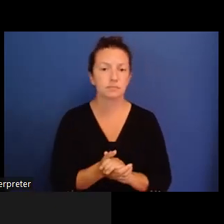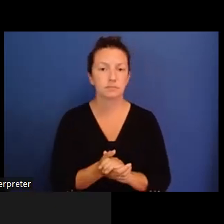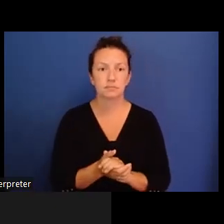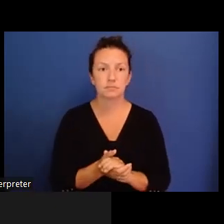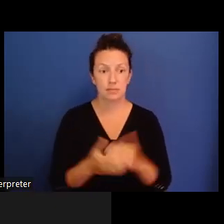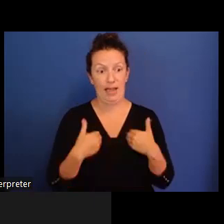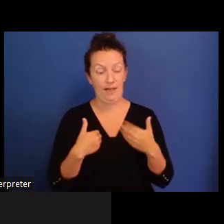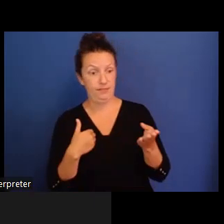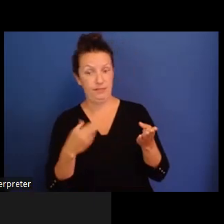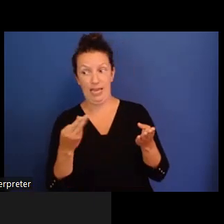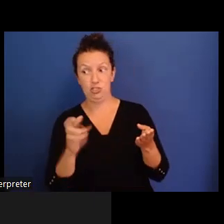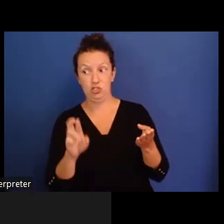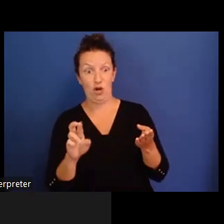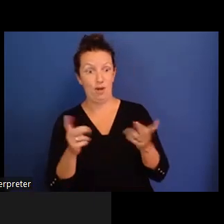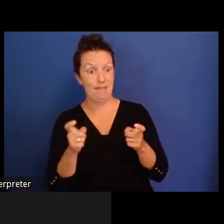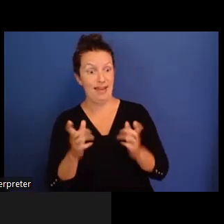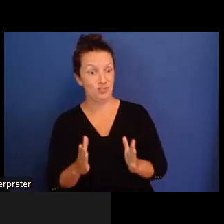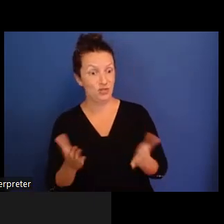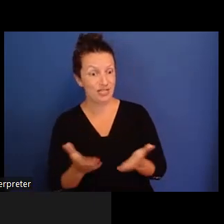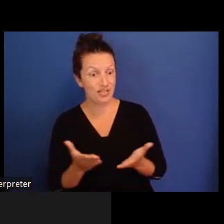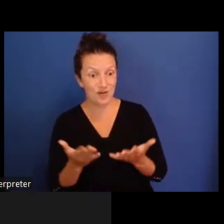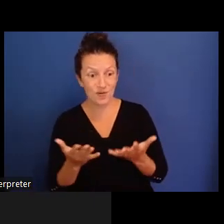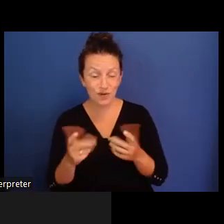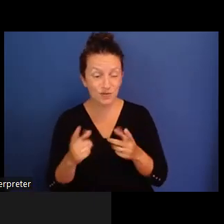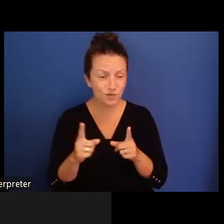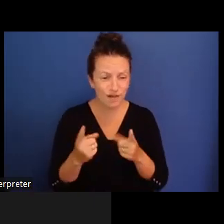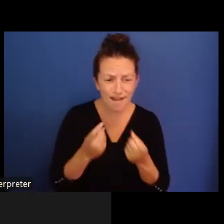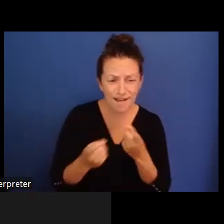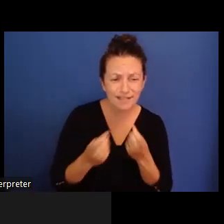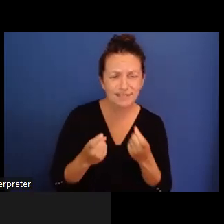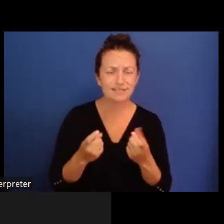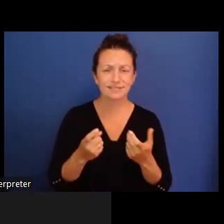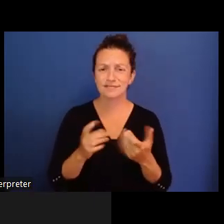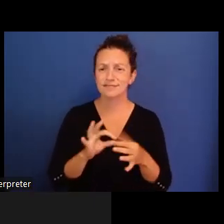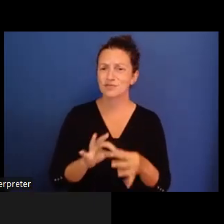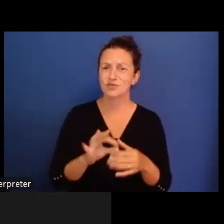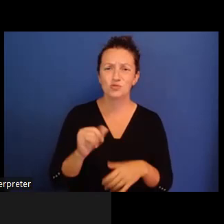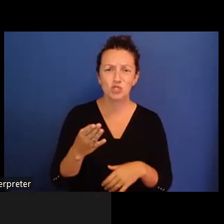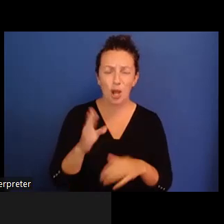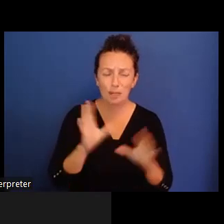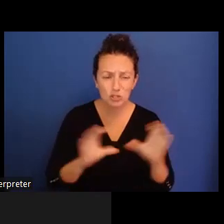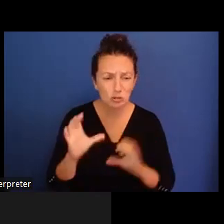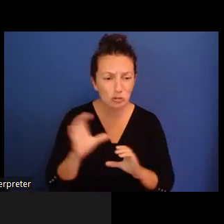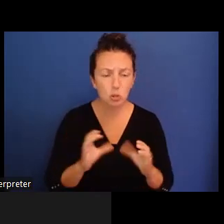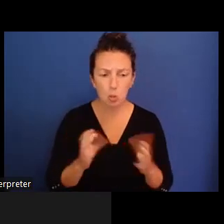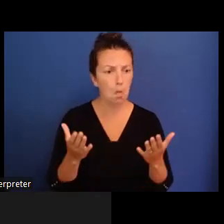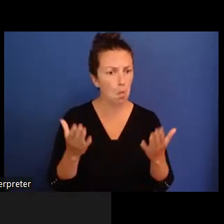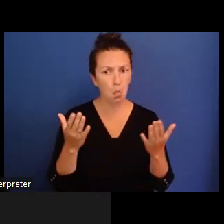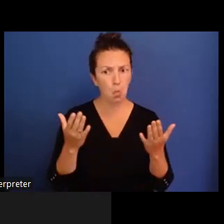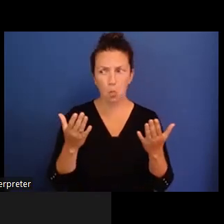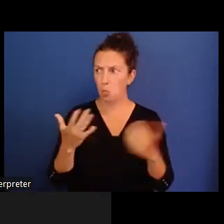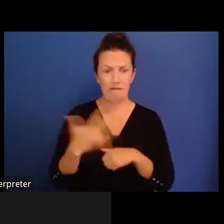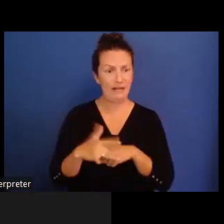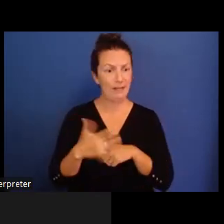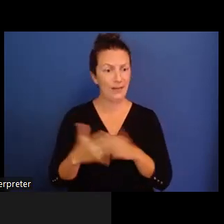manager here, so I don't know if you want to ask any questions around like job searching. We are open, and